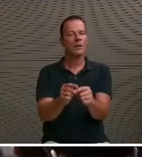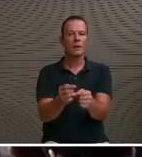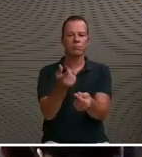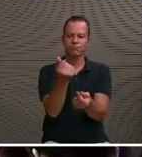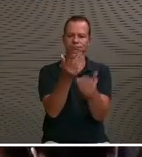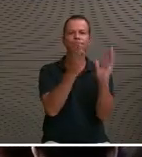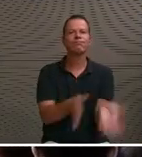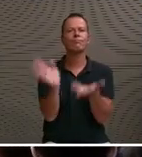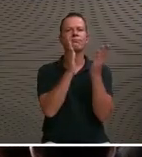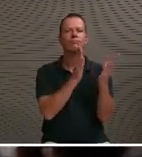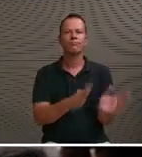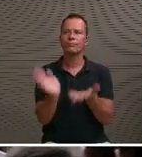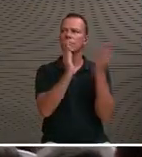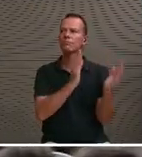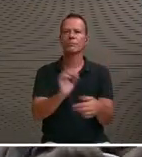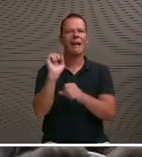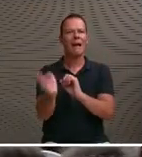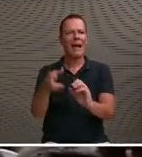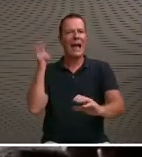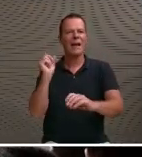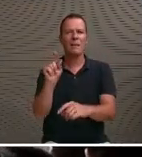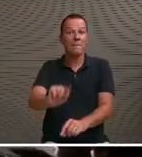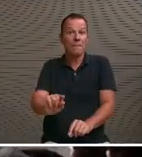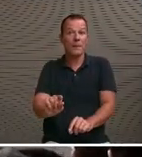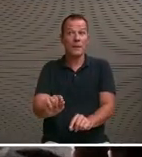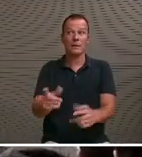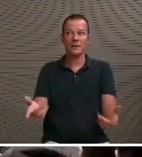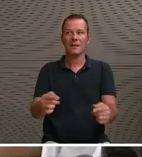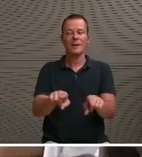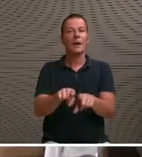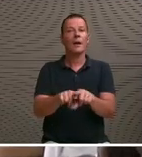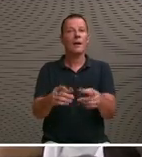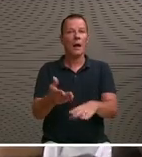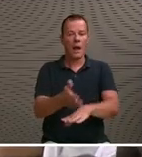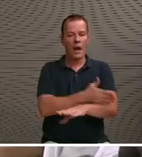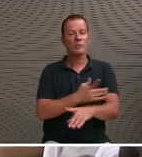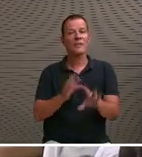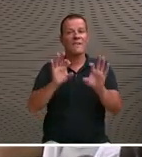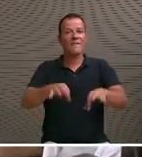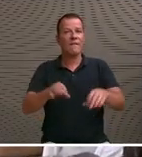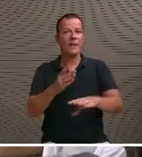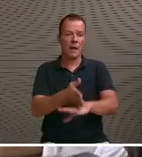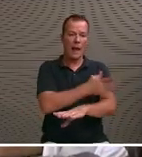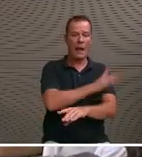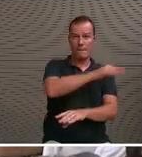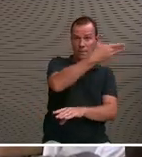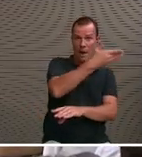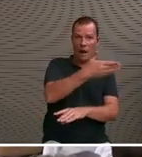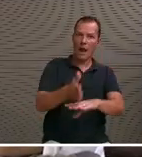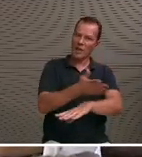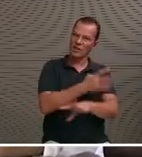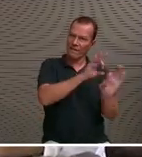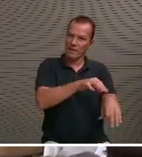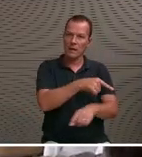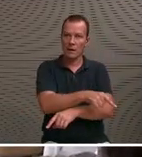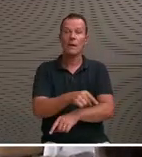ever cheaper. Starting the second wave before the first is finished, being 20% faster to market, 15% cheaper. This is what Tesla is